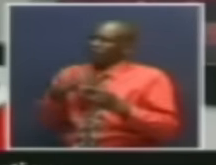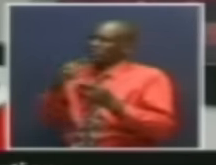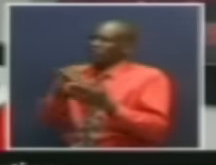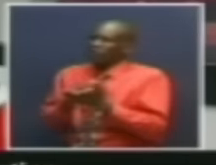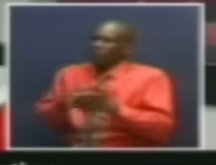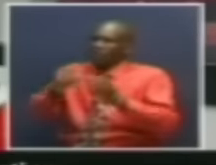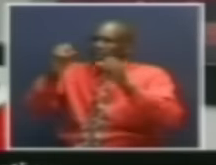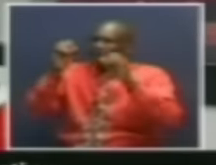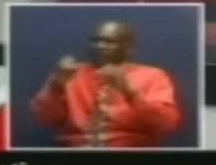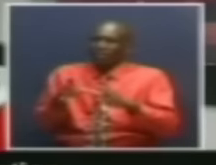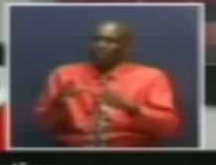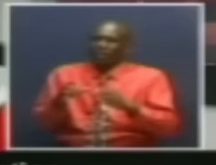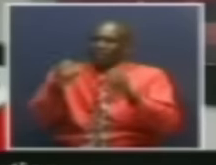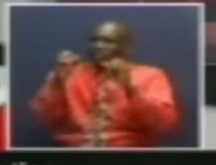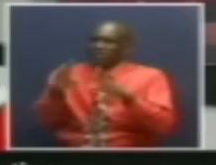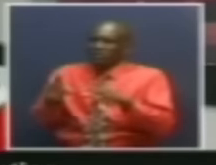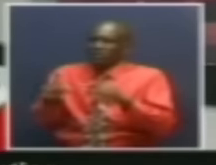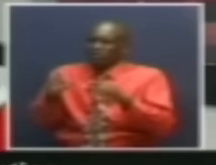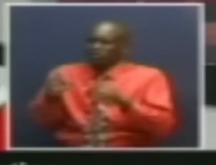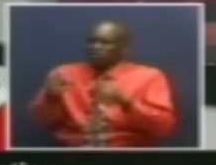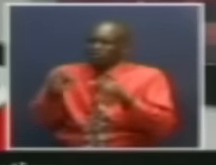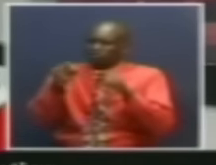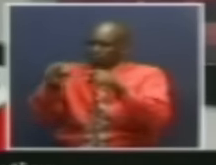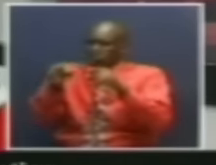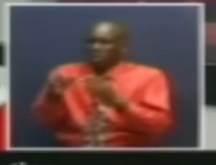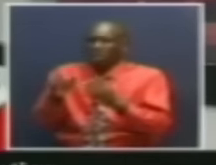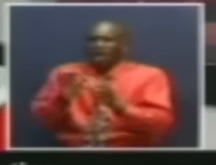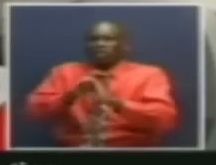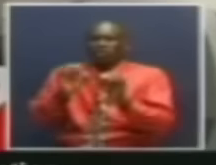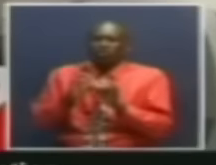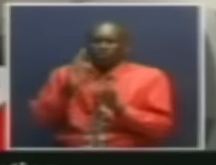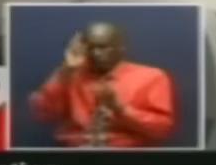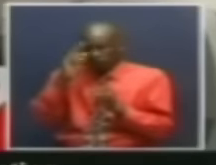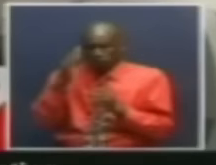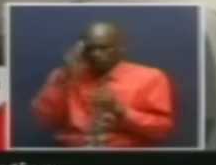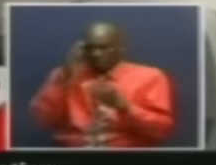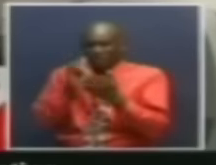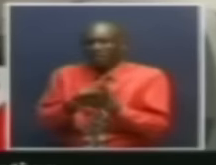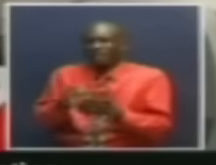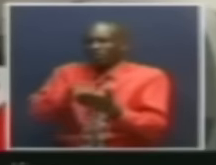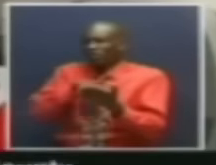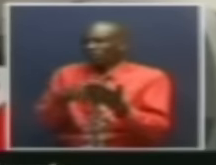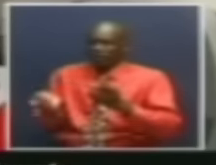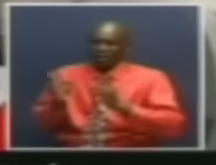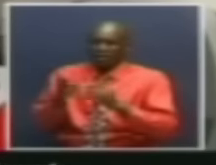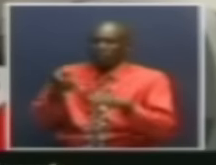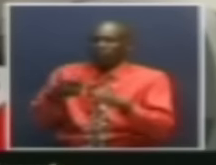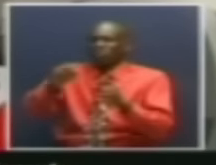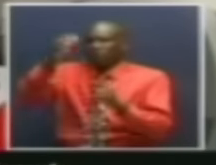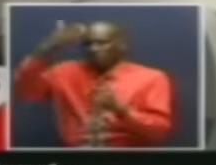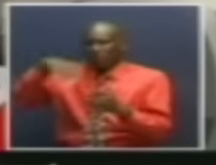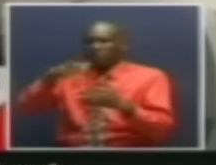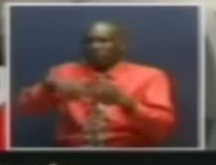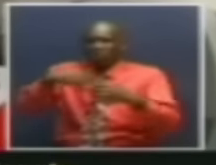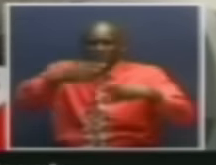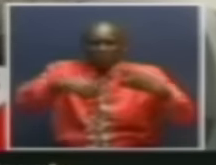to point out, and there's no reason that we should think that he won't go through. But say he wouldn't, then what's the process that would